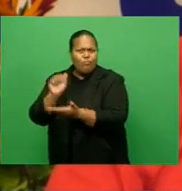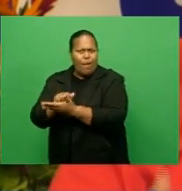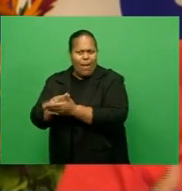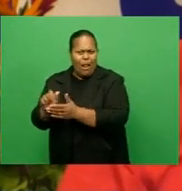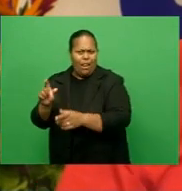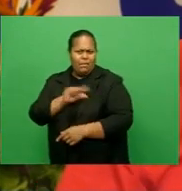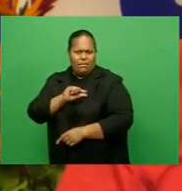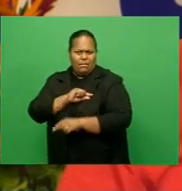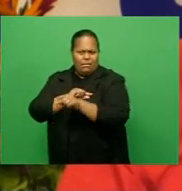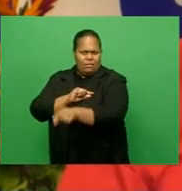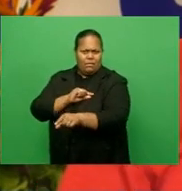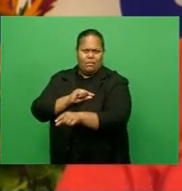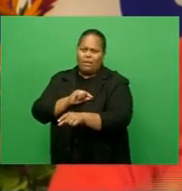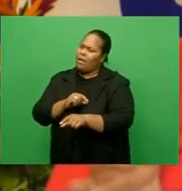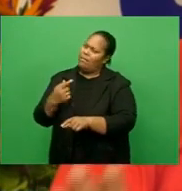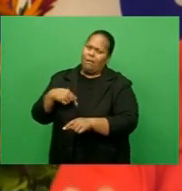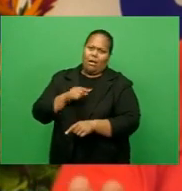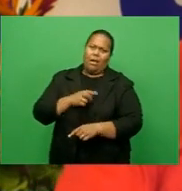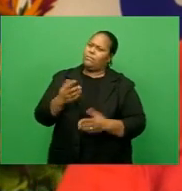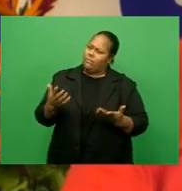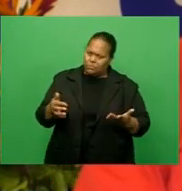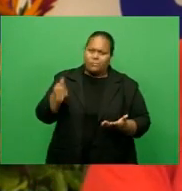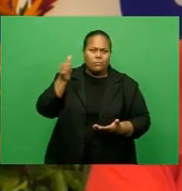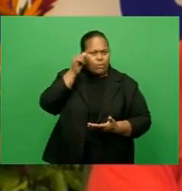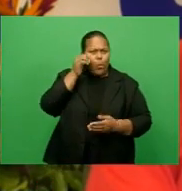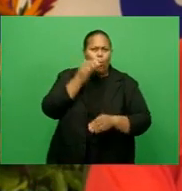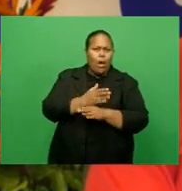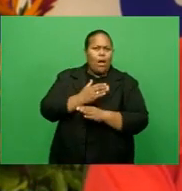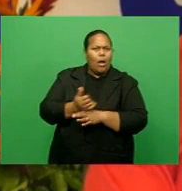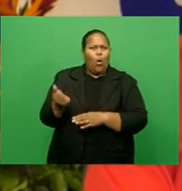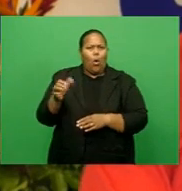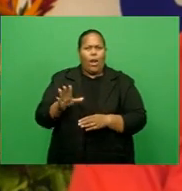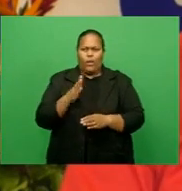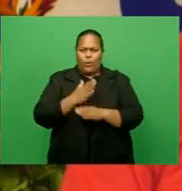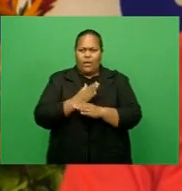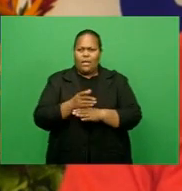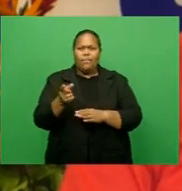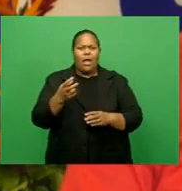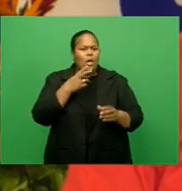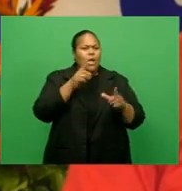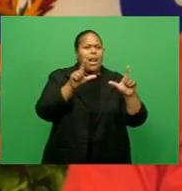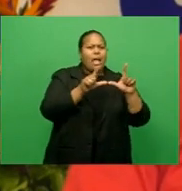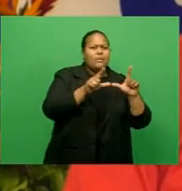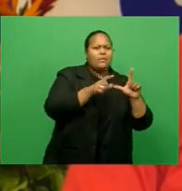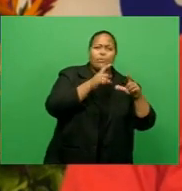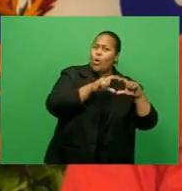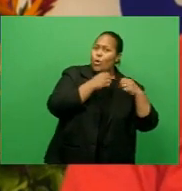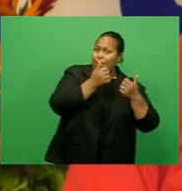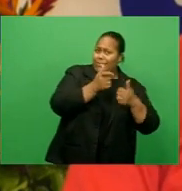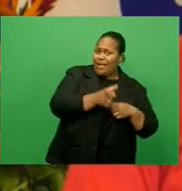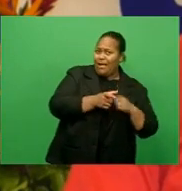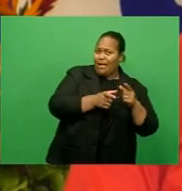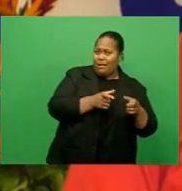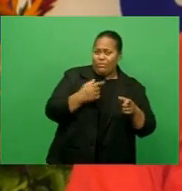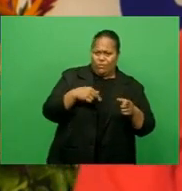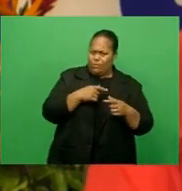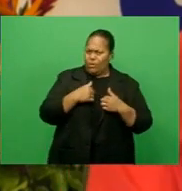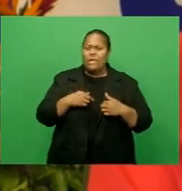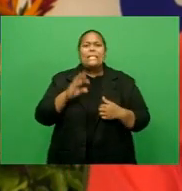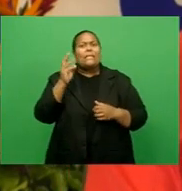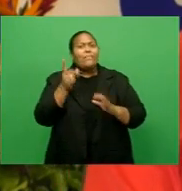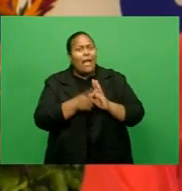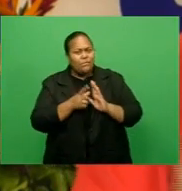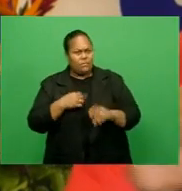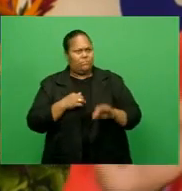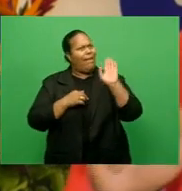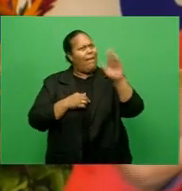obviously we are led to believe that the work has been carried out by this registered contractor. Unless someone tells us, no, he